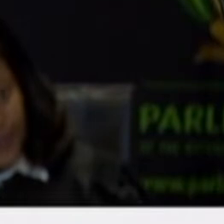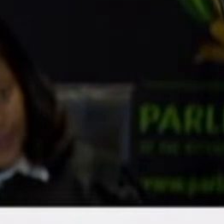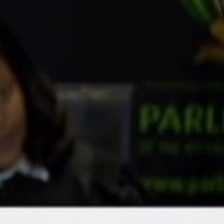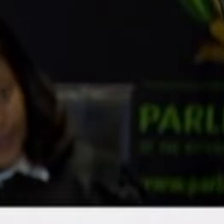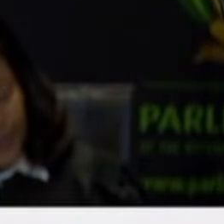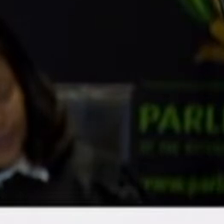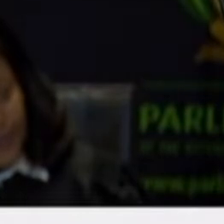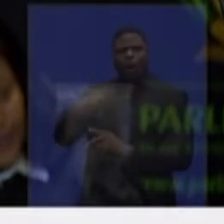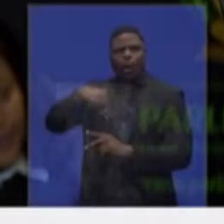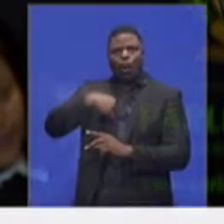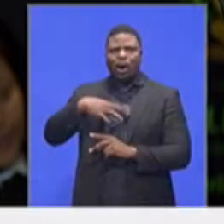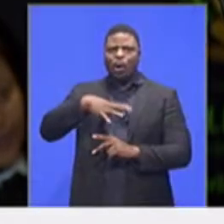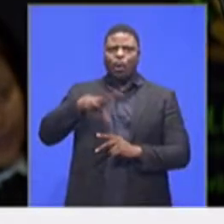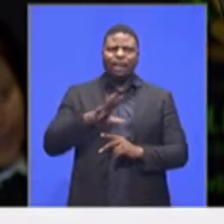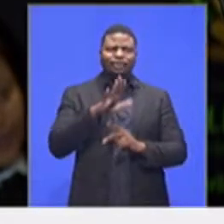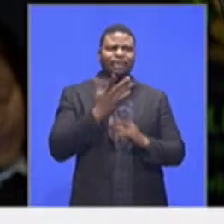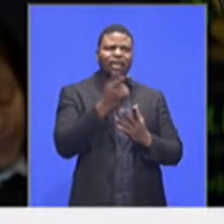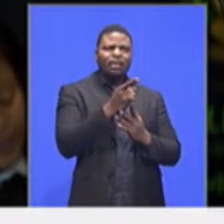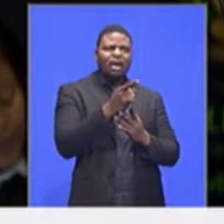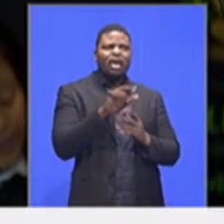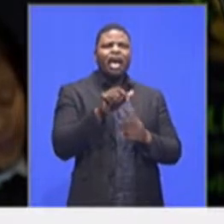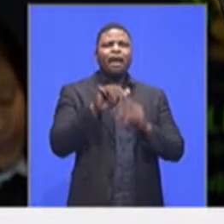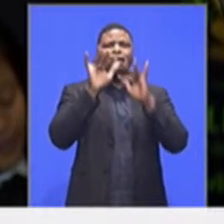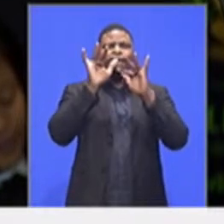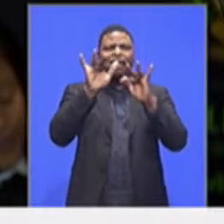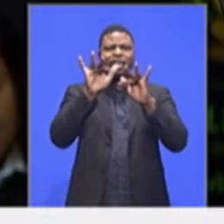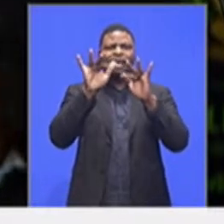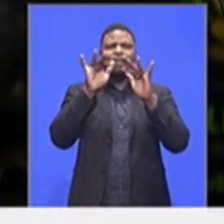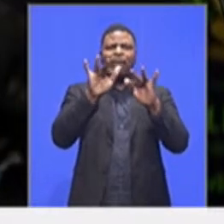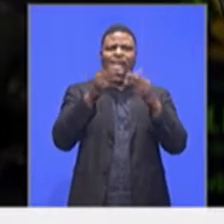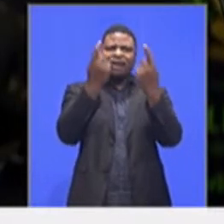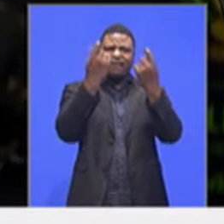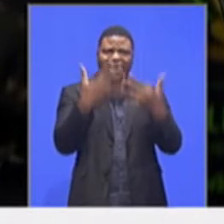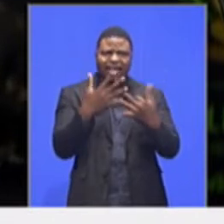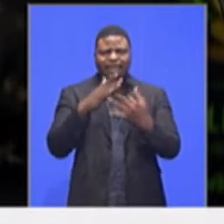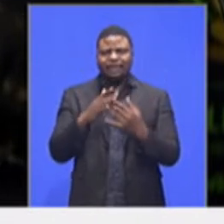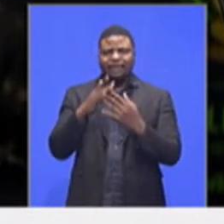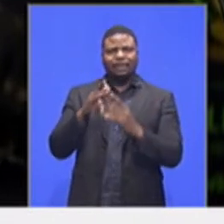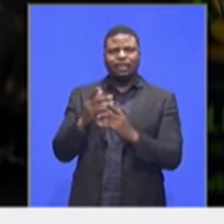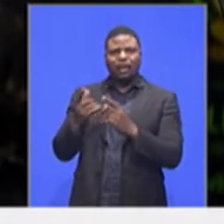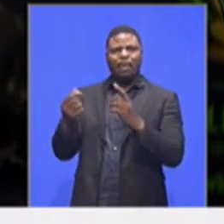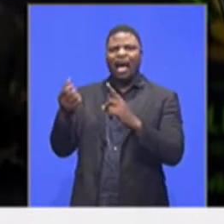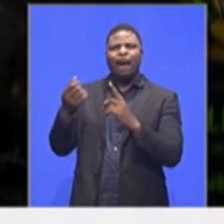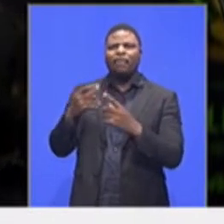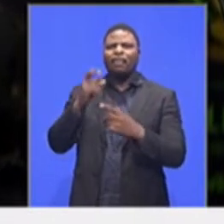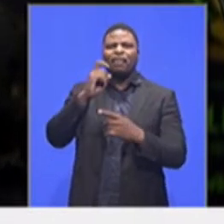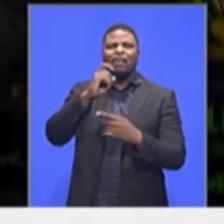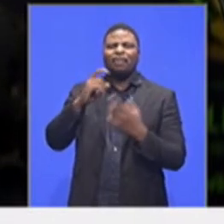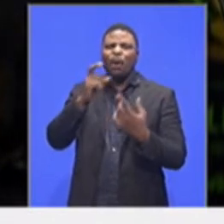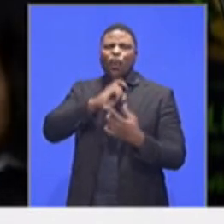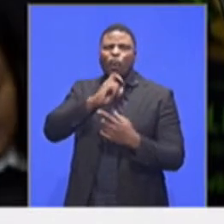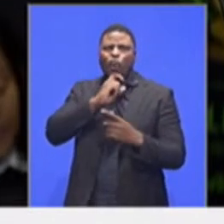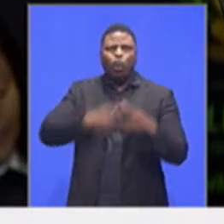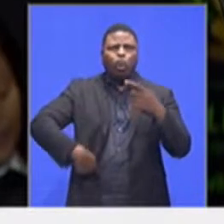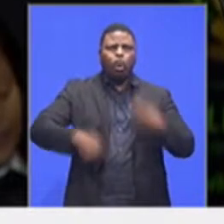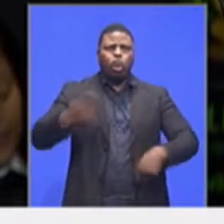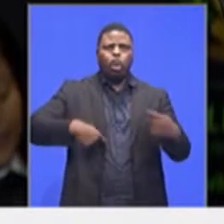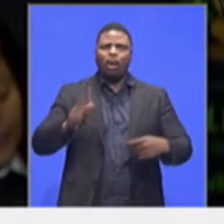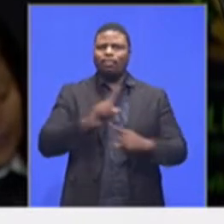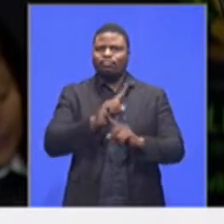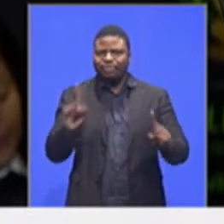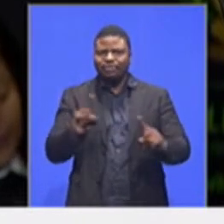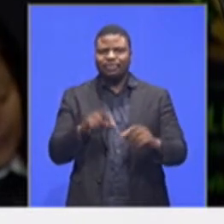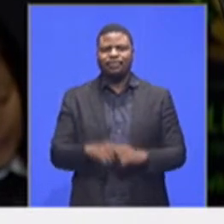the sustainability of public finances. Since 2022 budget, global